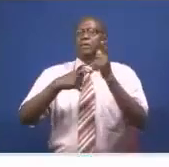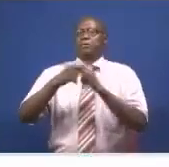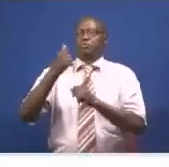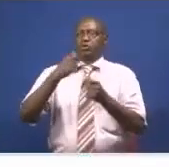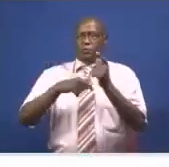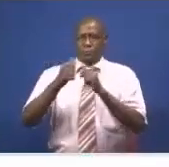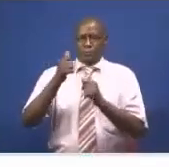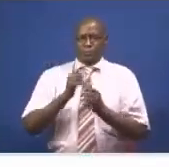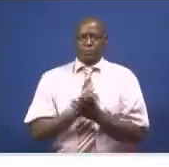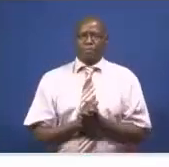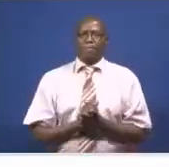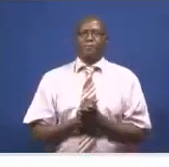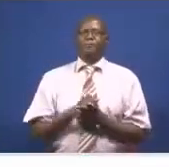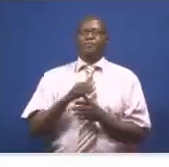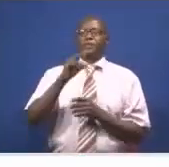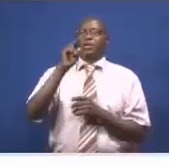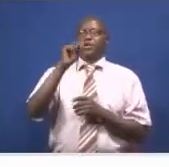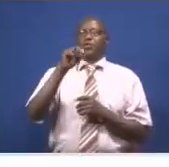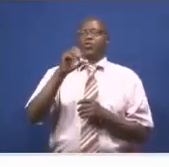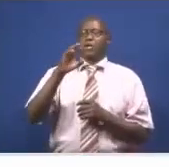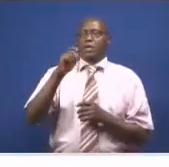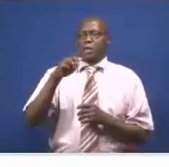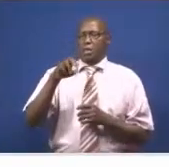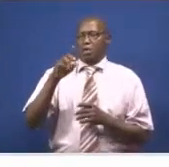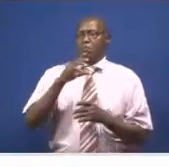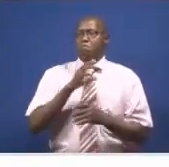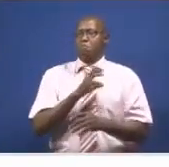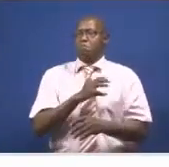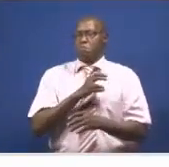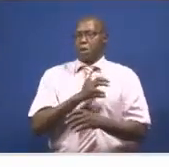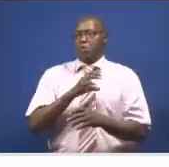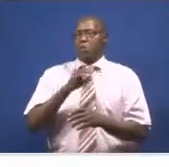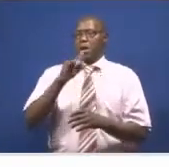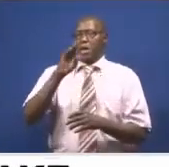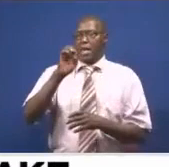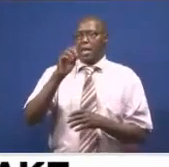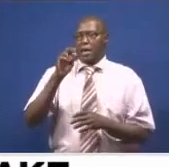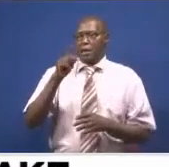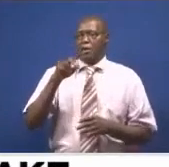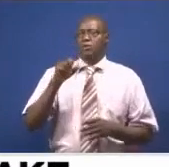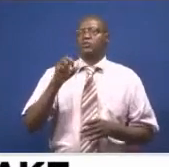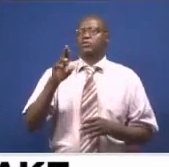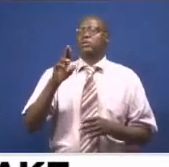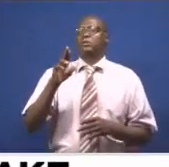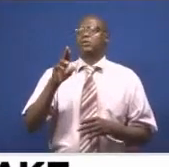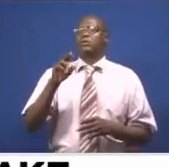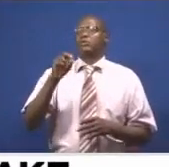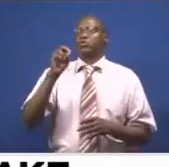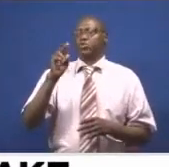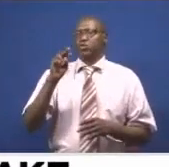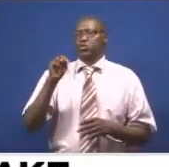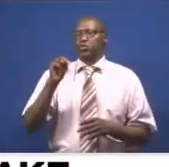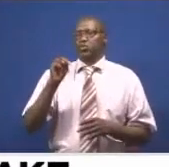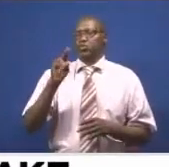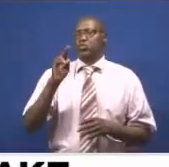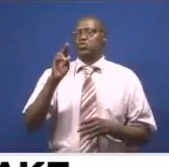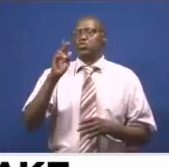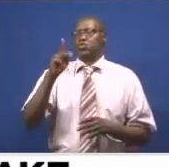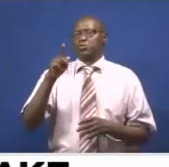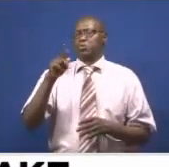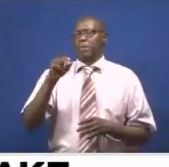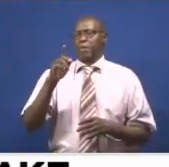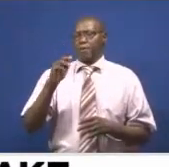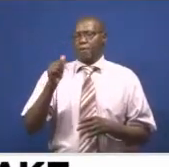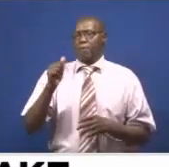Elsewhere, the Nuclear Power and Energy, that is NUPEA, has today held a workshop for the Strategic and Social Assessment